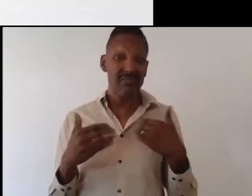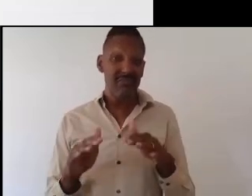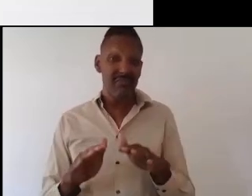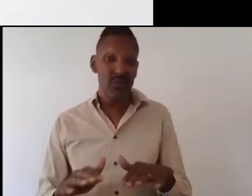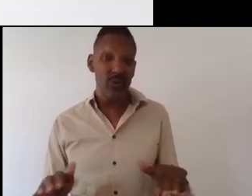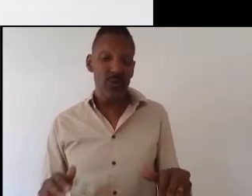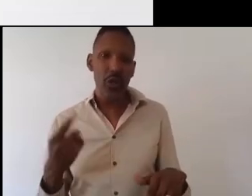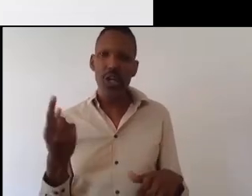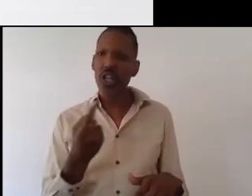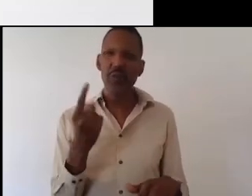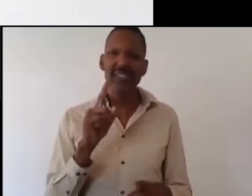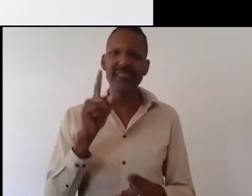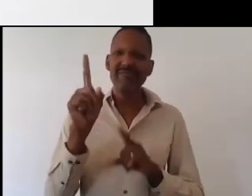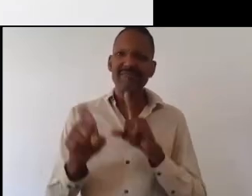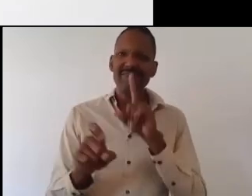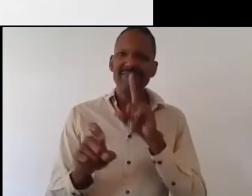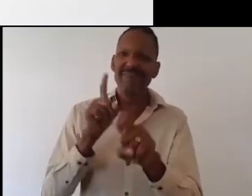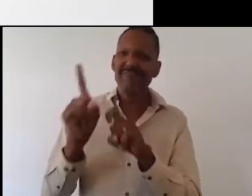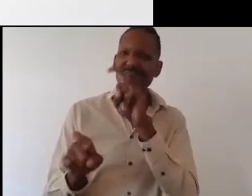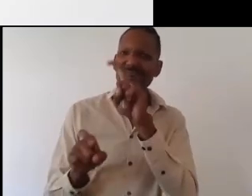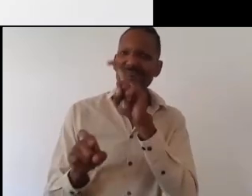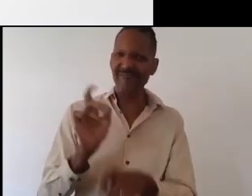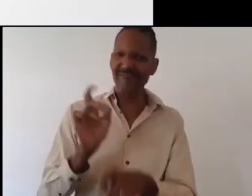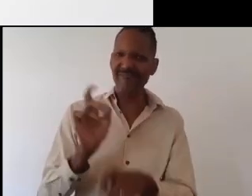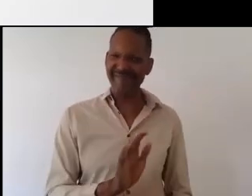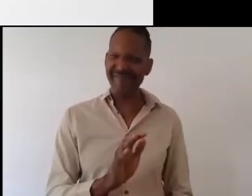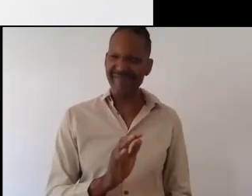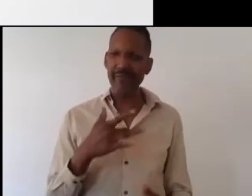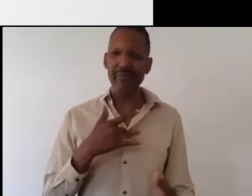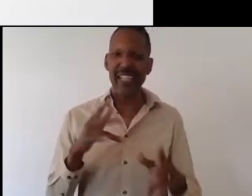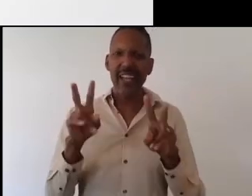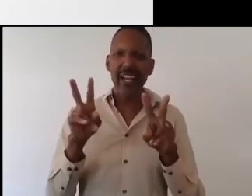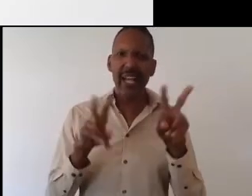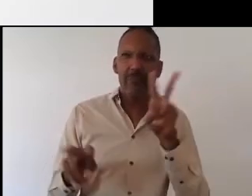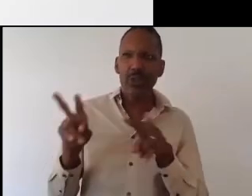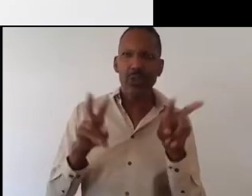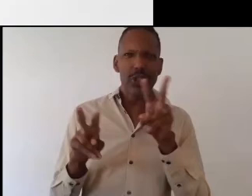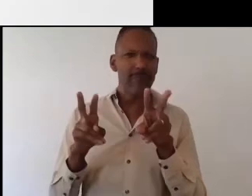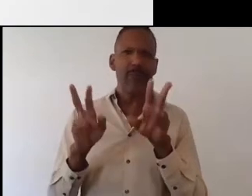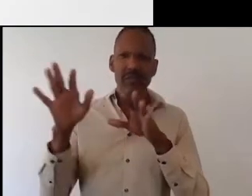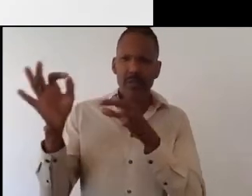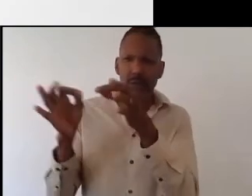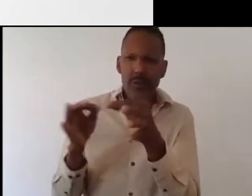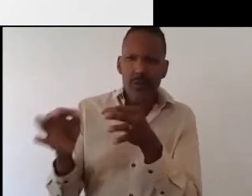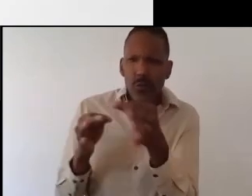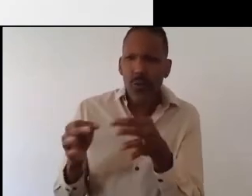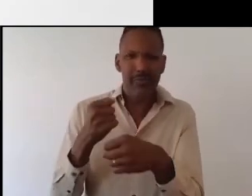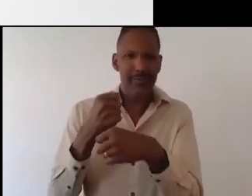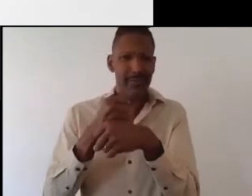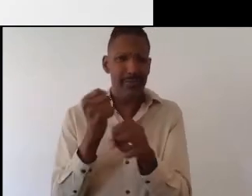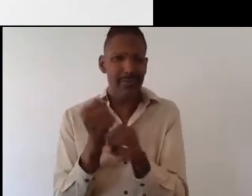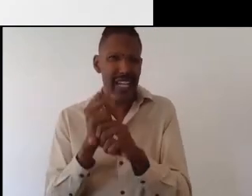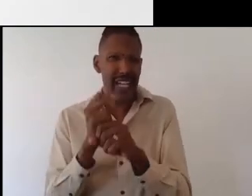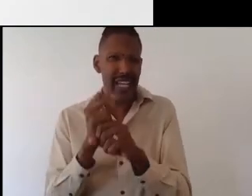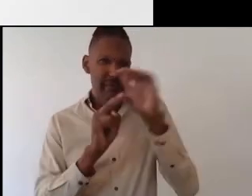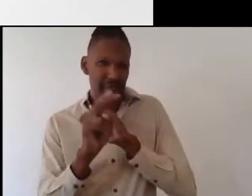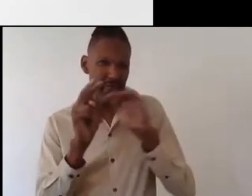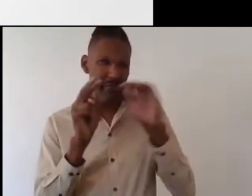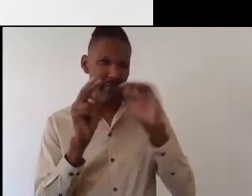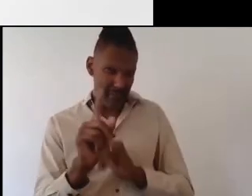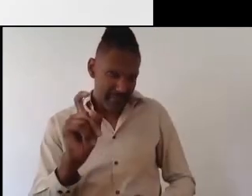doing. Asking questions and defining problems, observing and describing, making predictions, planning and carrying out